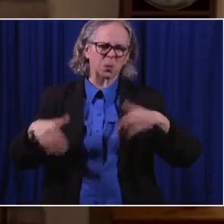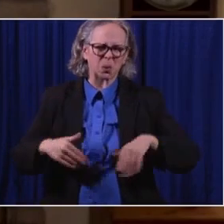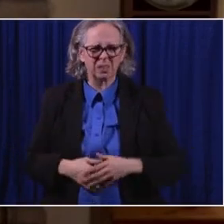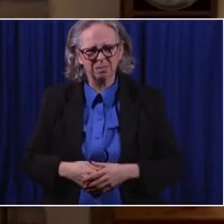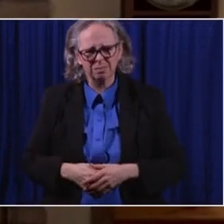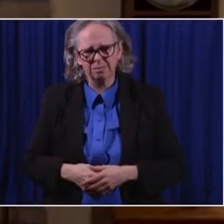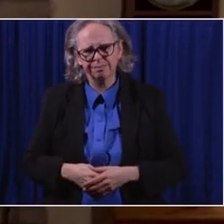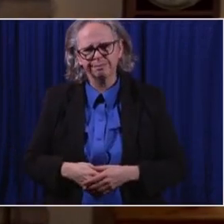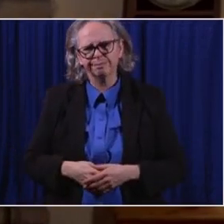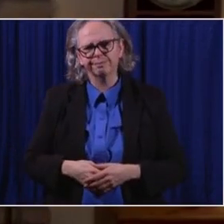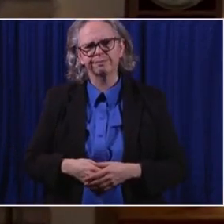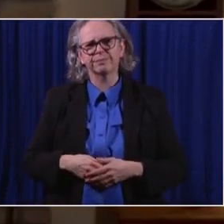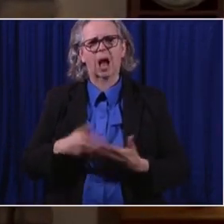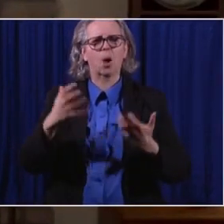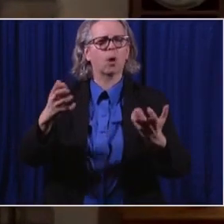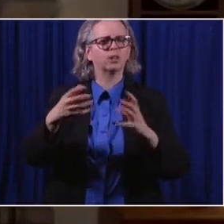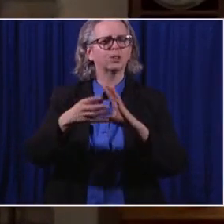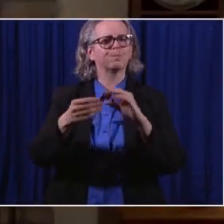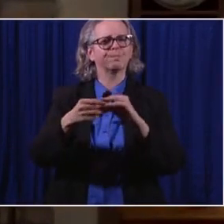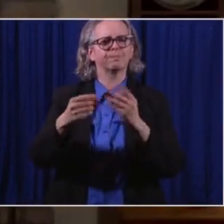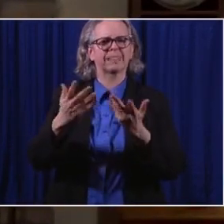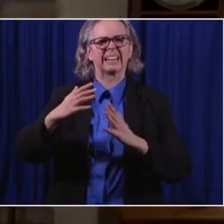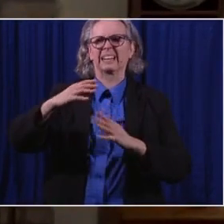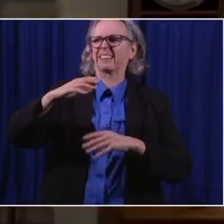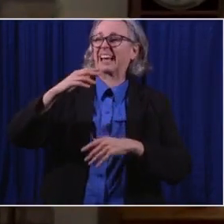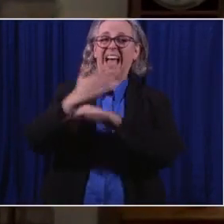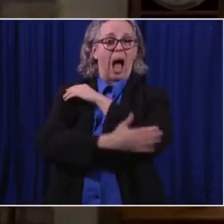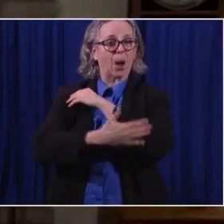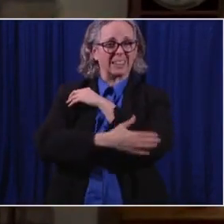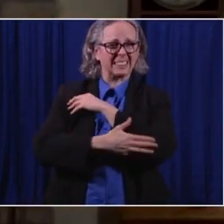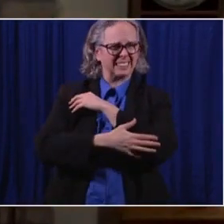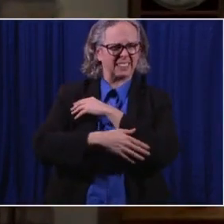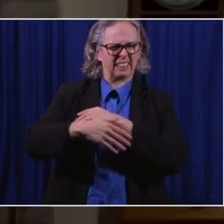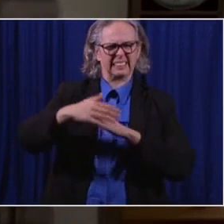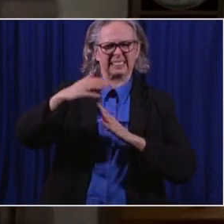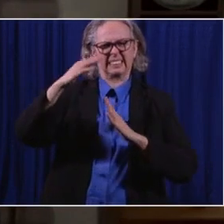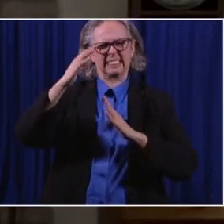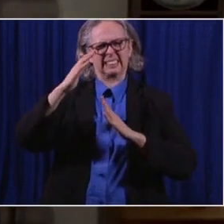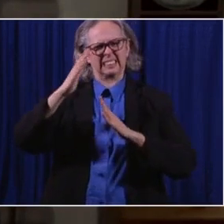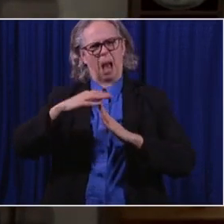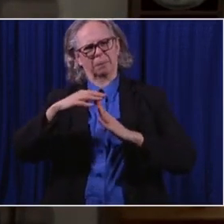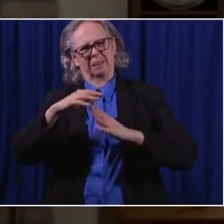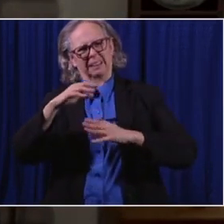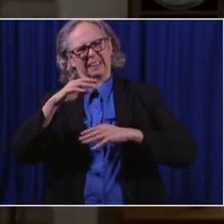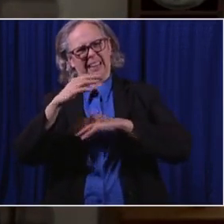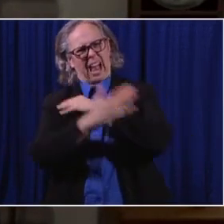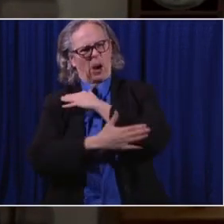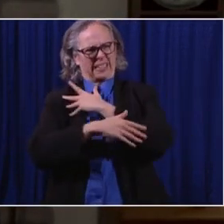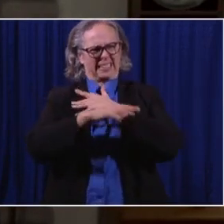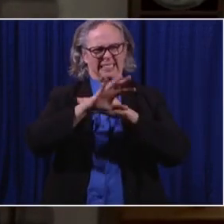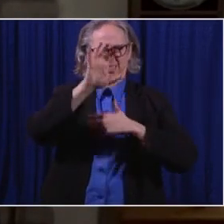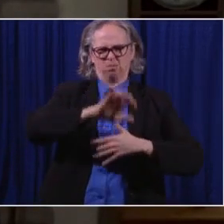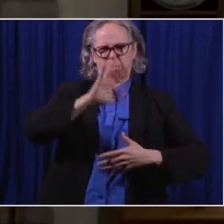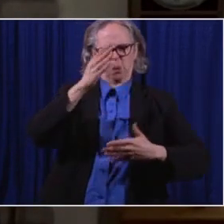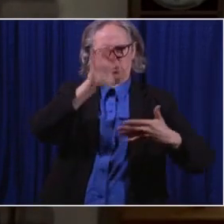88 counties, all the counties, but in the order. And again, these are all at a very high